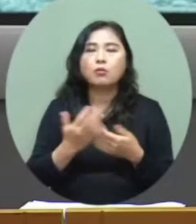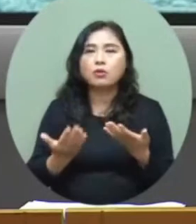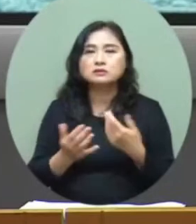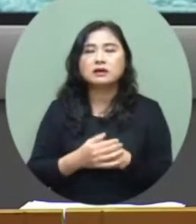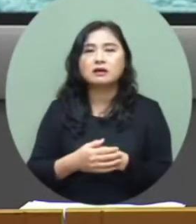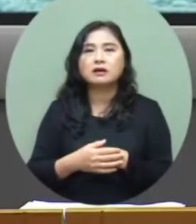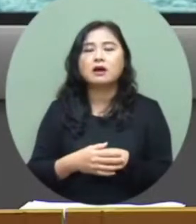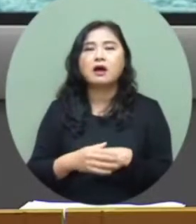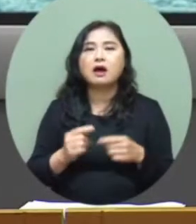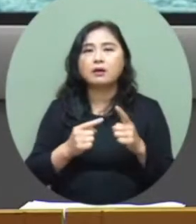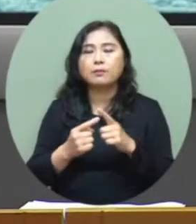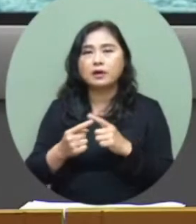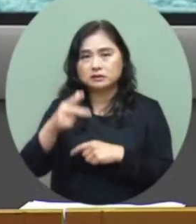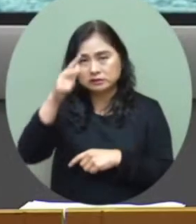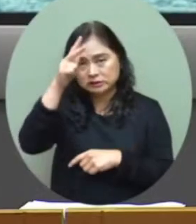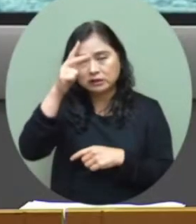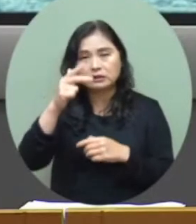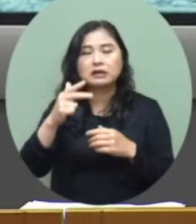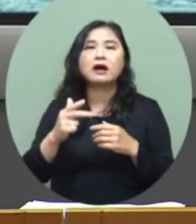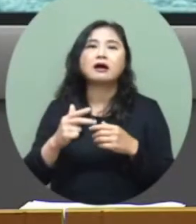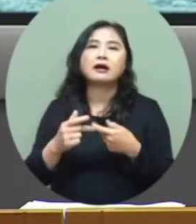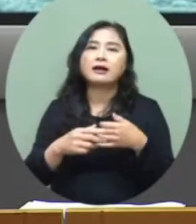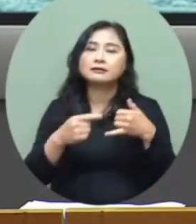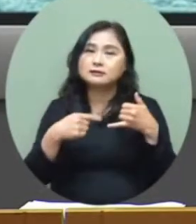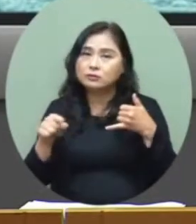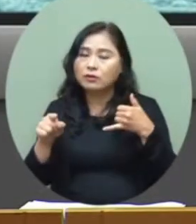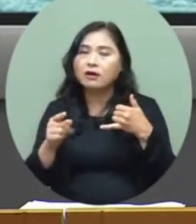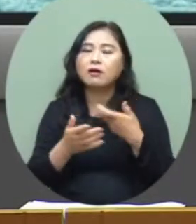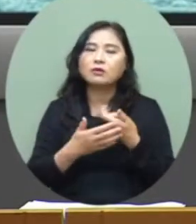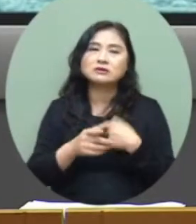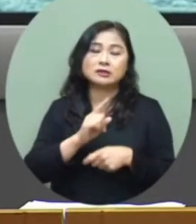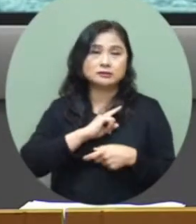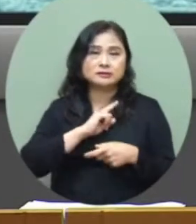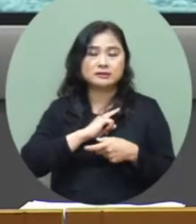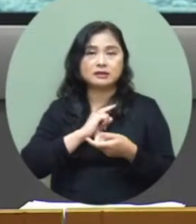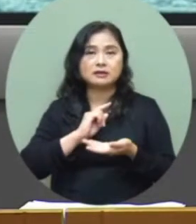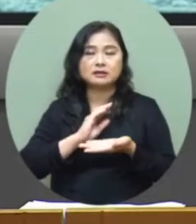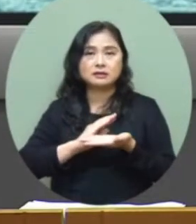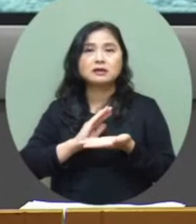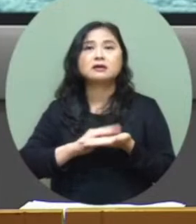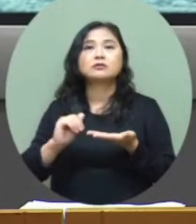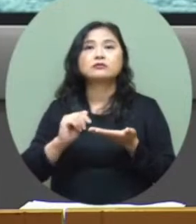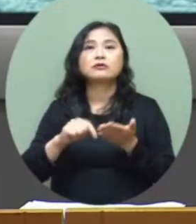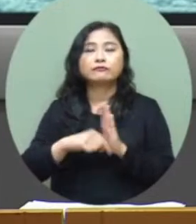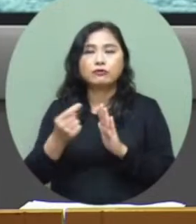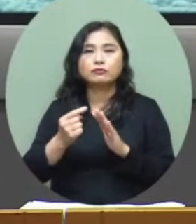residents in care homes and so on. And they can also make use of the hotlines and also our own hotlines.